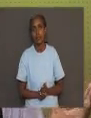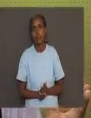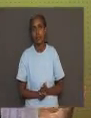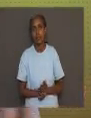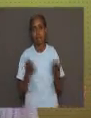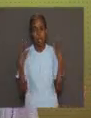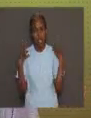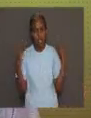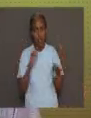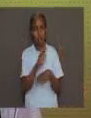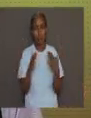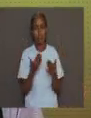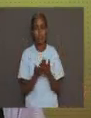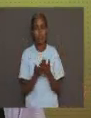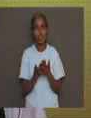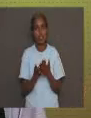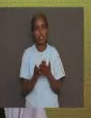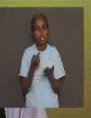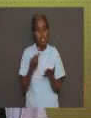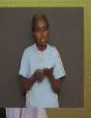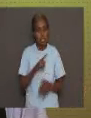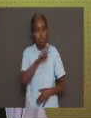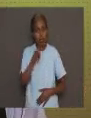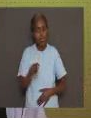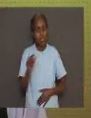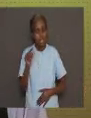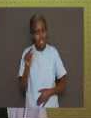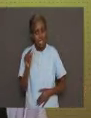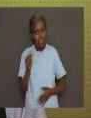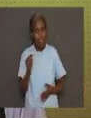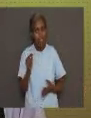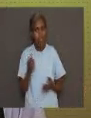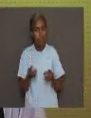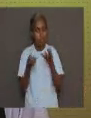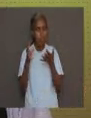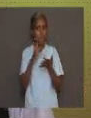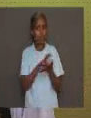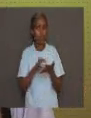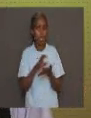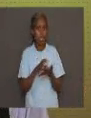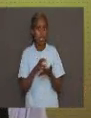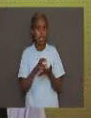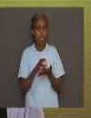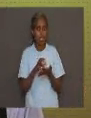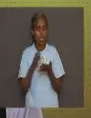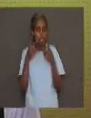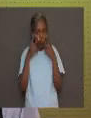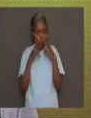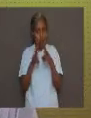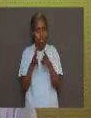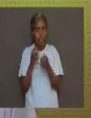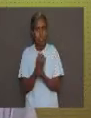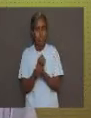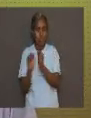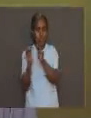Hello, everyone. That question was a little more complex. Let us look at the